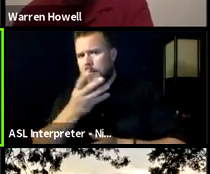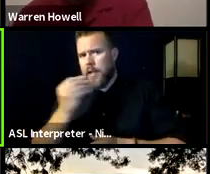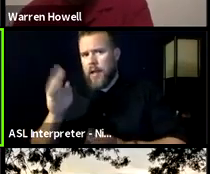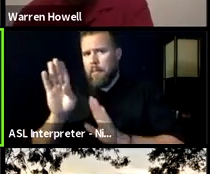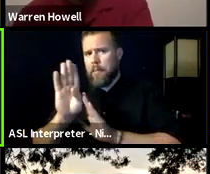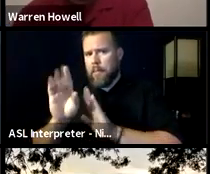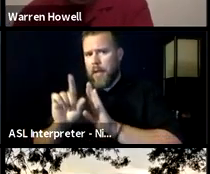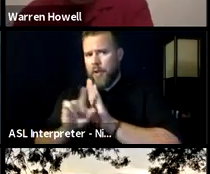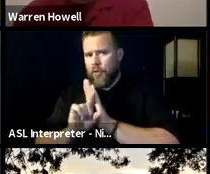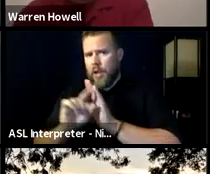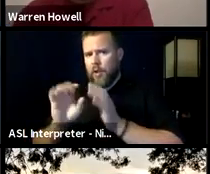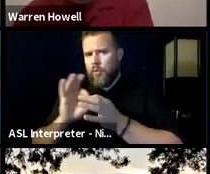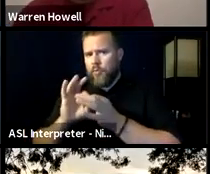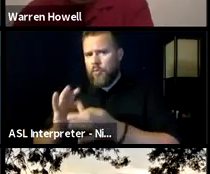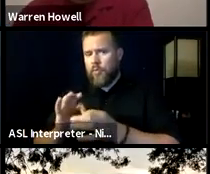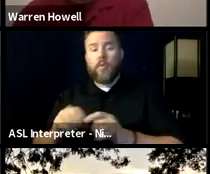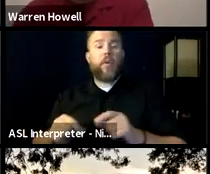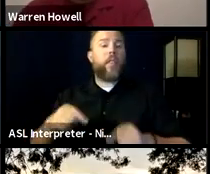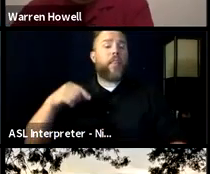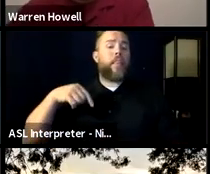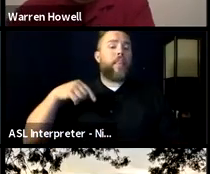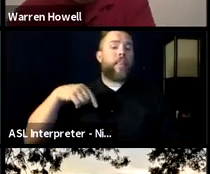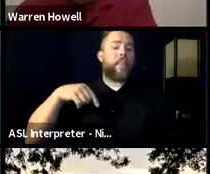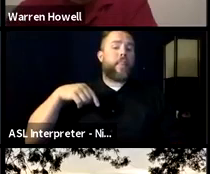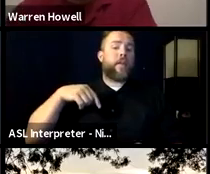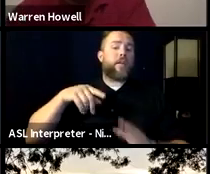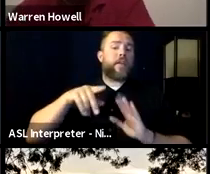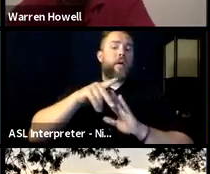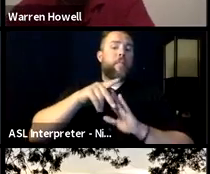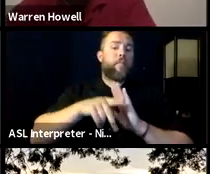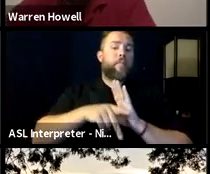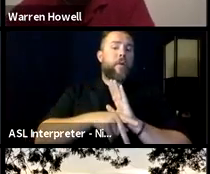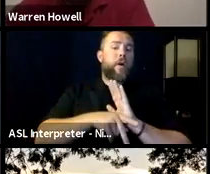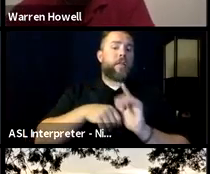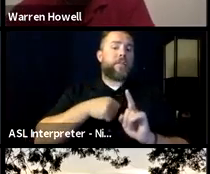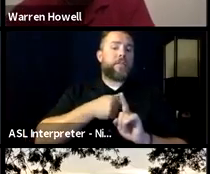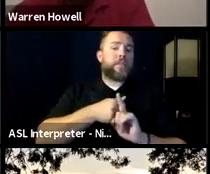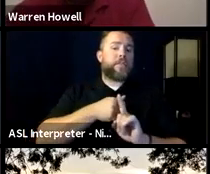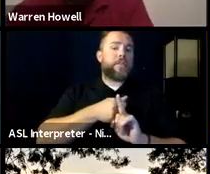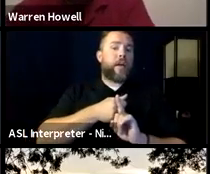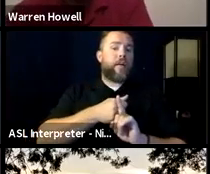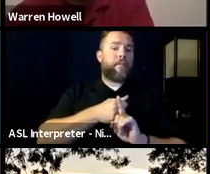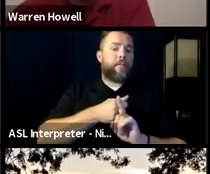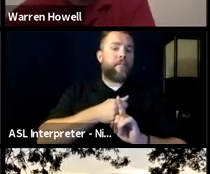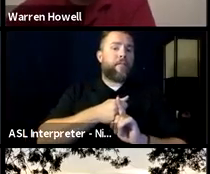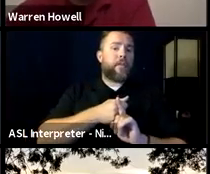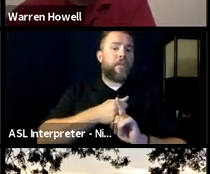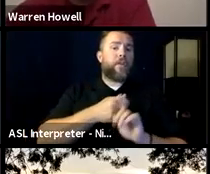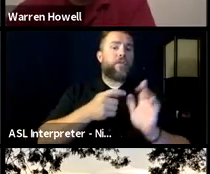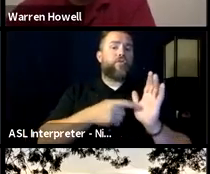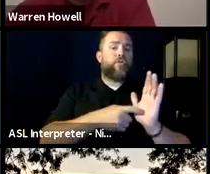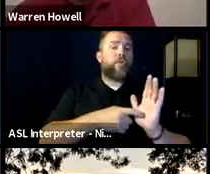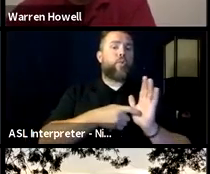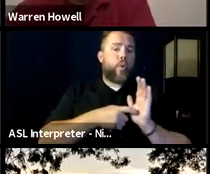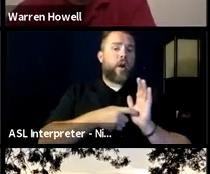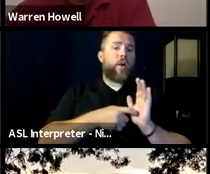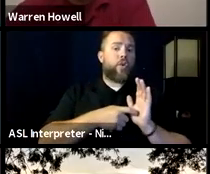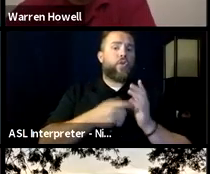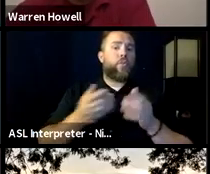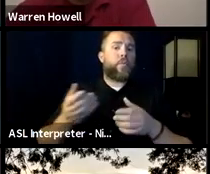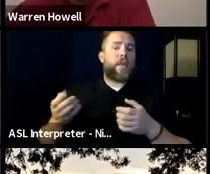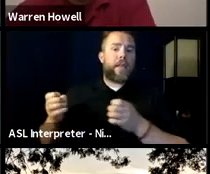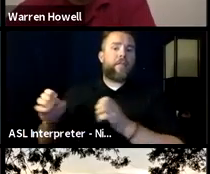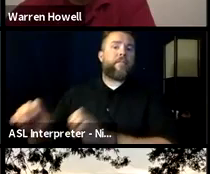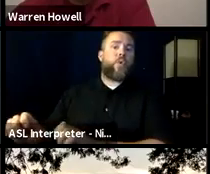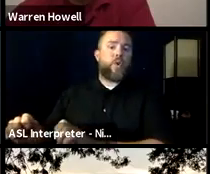Okay, so this is a policy that is required to be enforced, and we have not had this policy